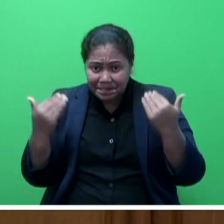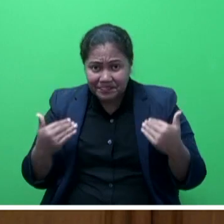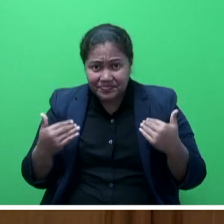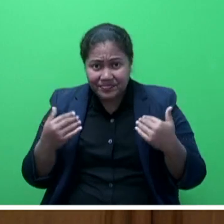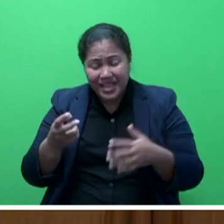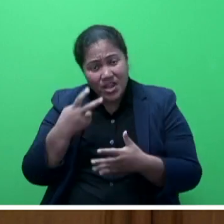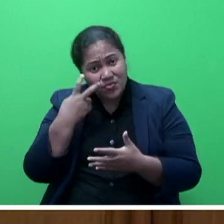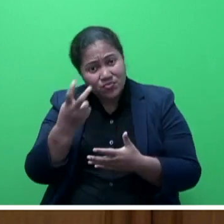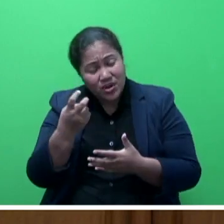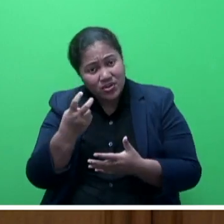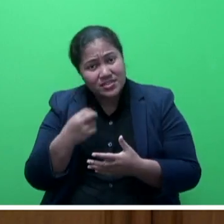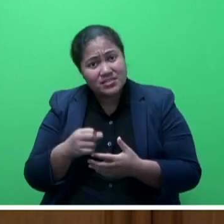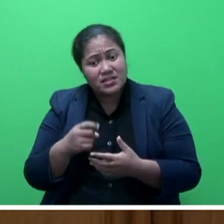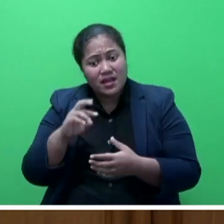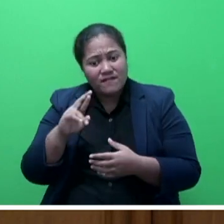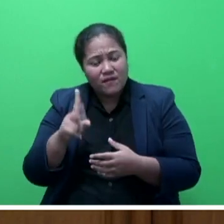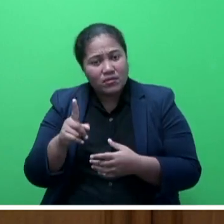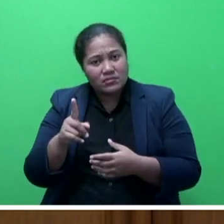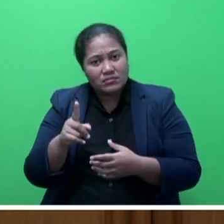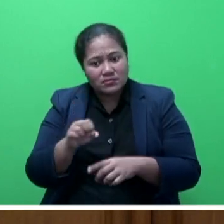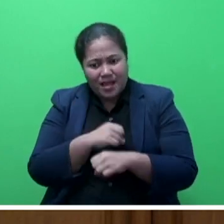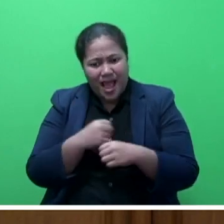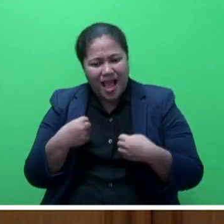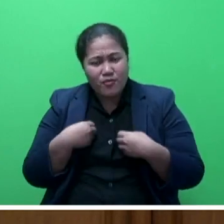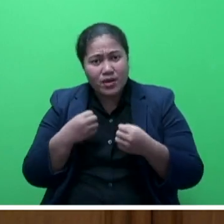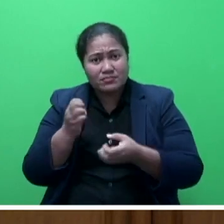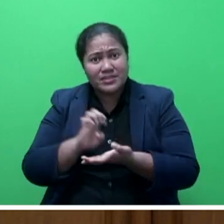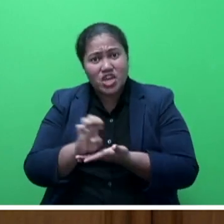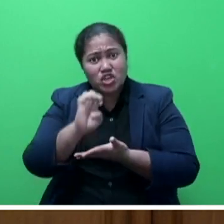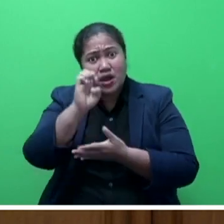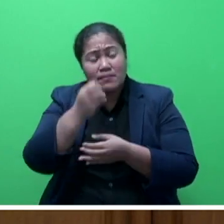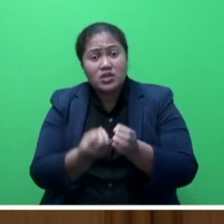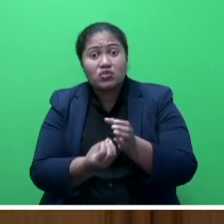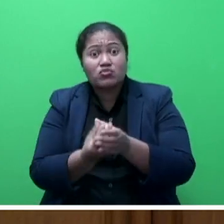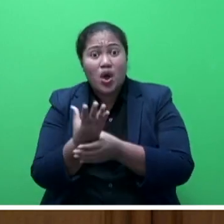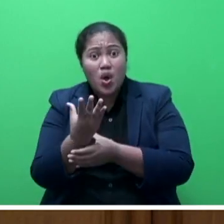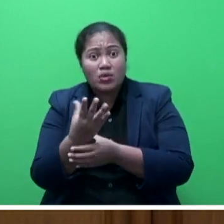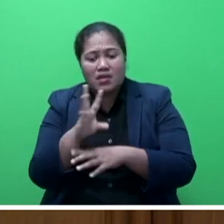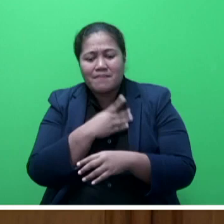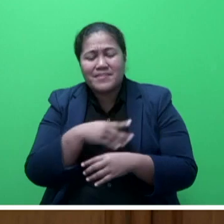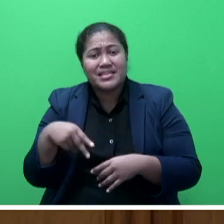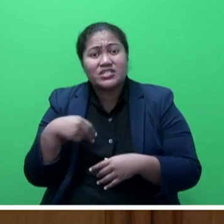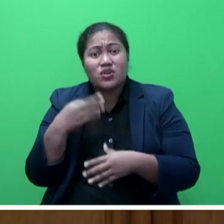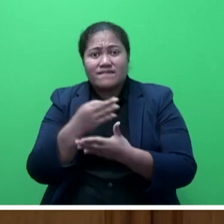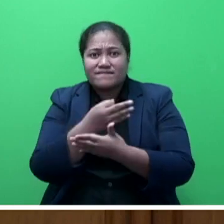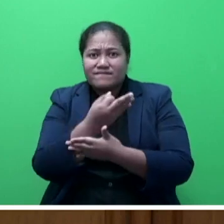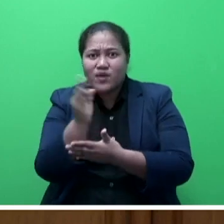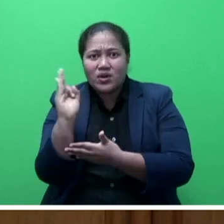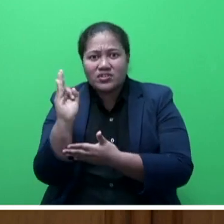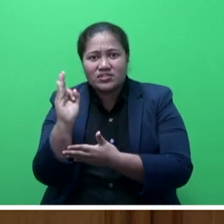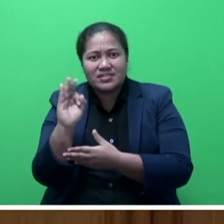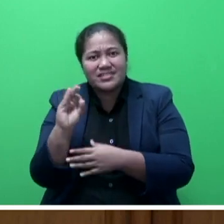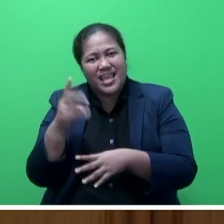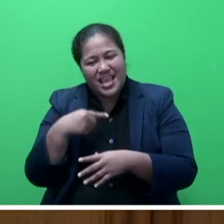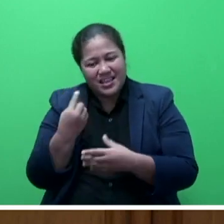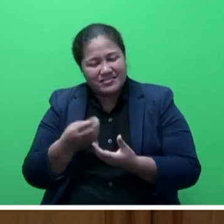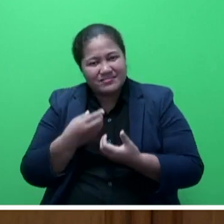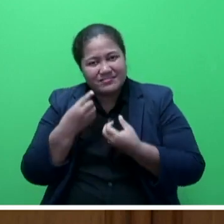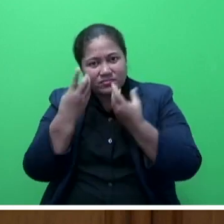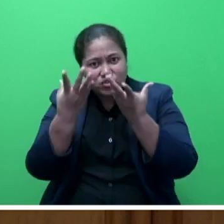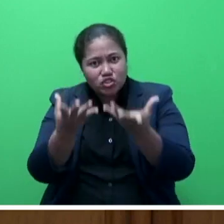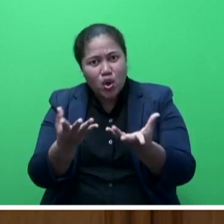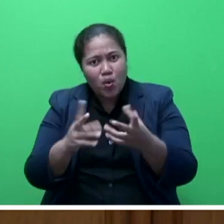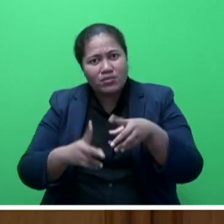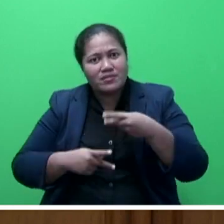need to immediately generate economic growth, the Ministry of Forestry has reviewed its business facilitation